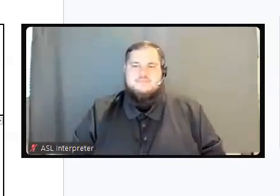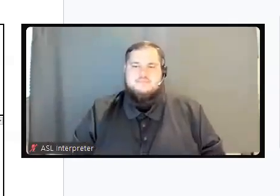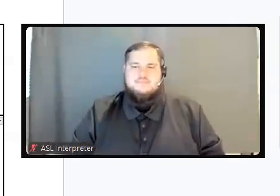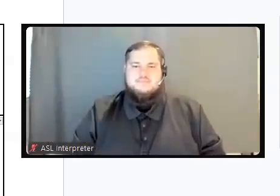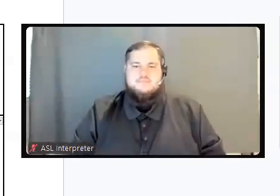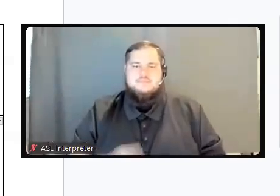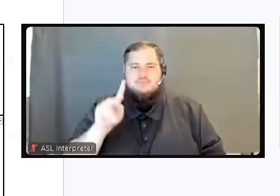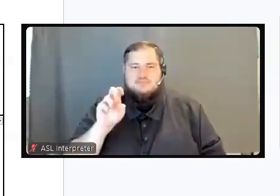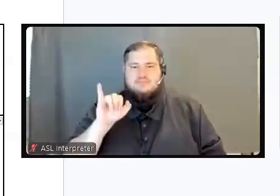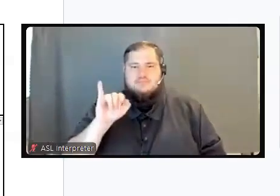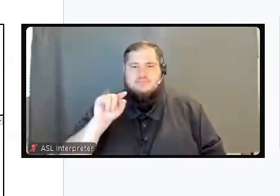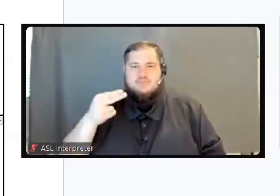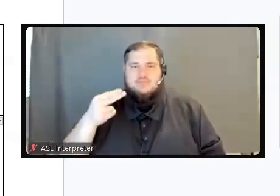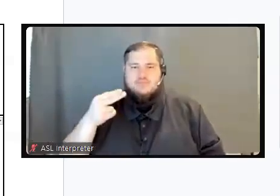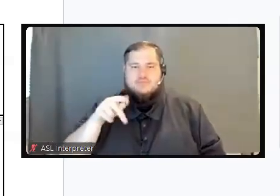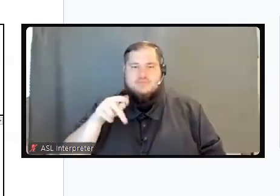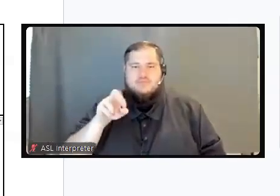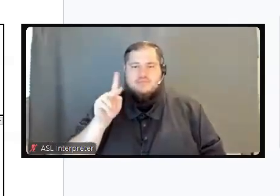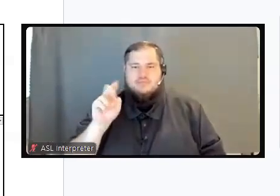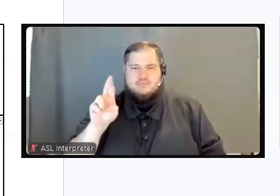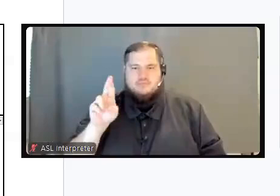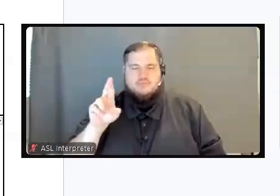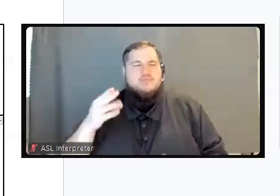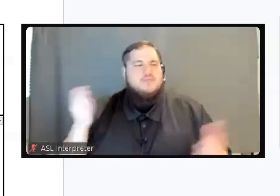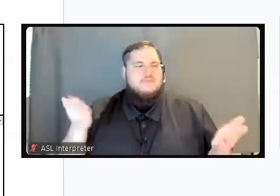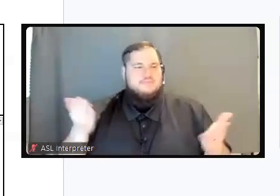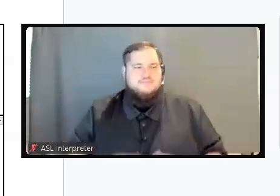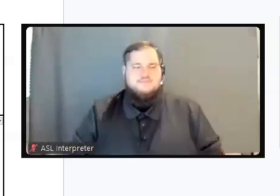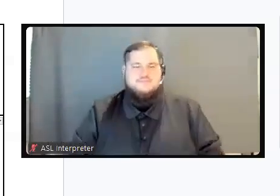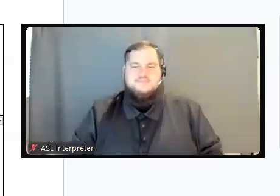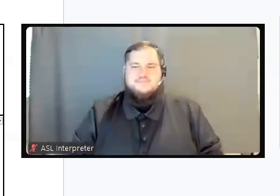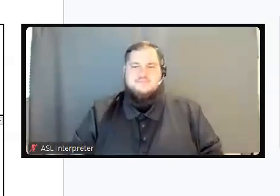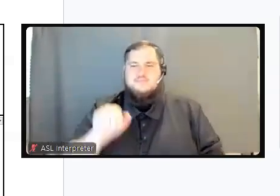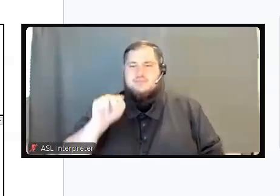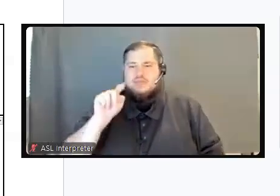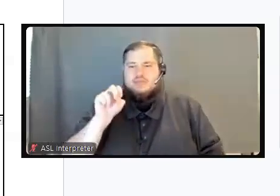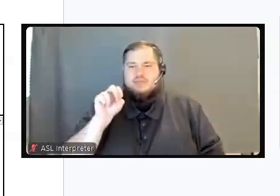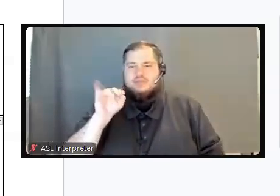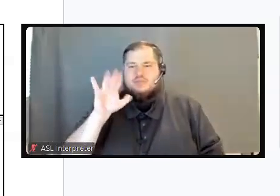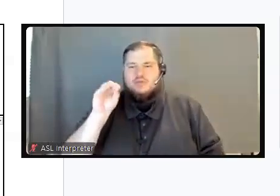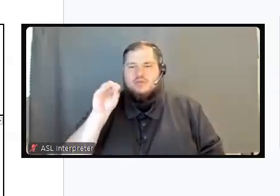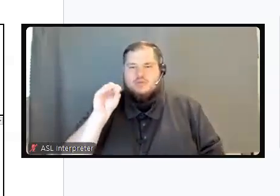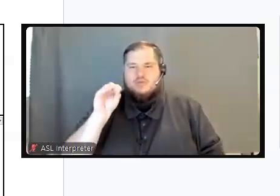Keith Parker. Here. Antonio